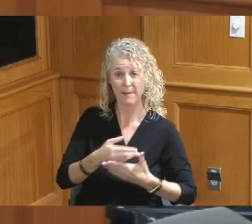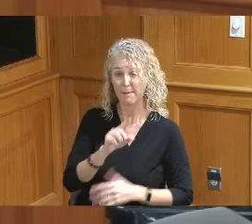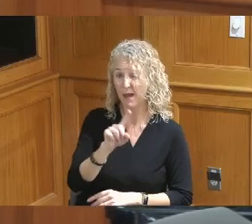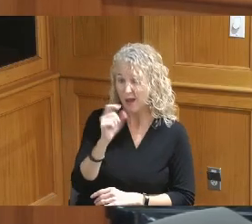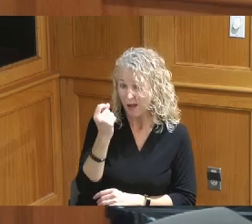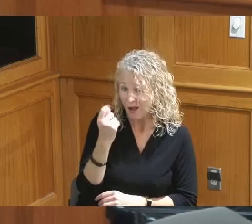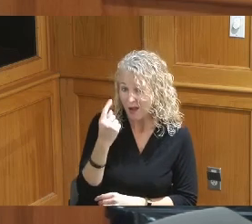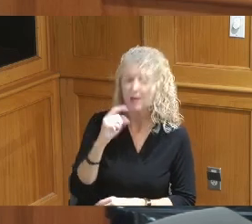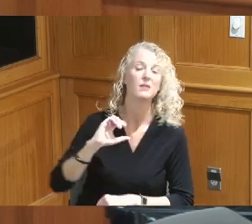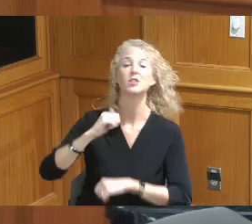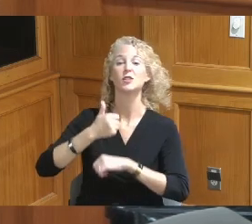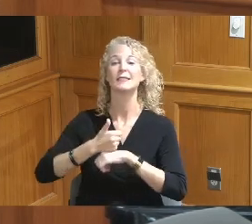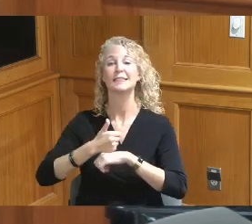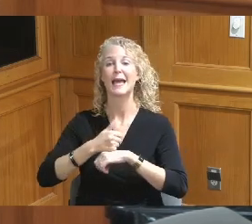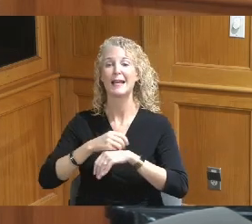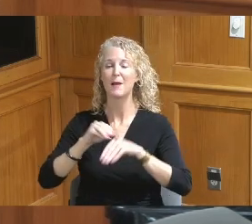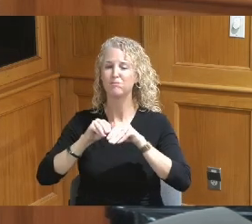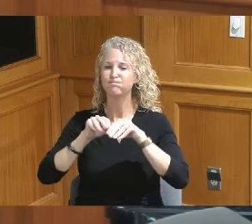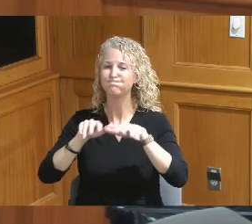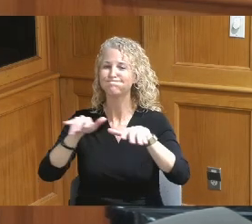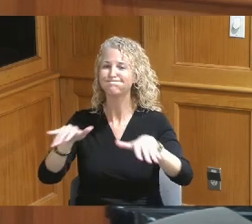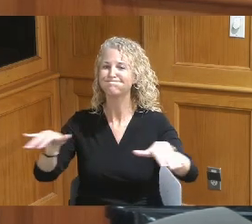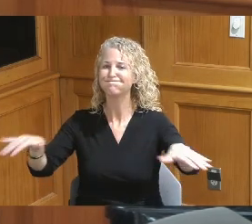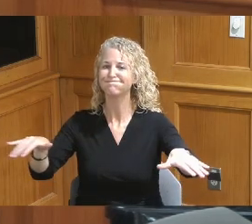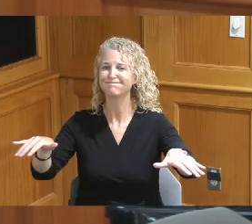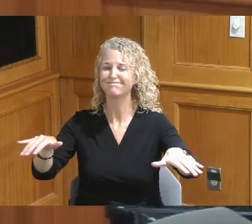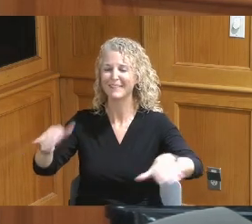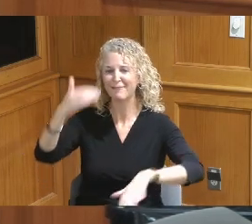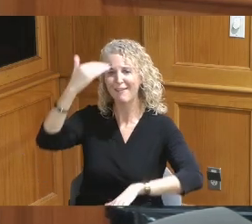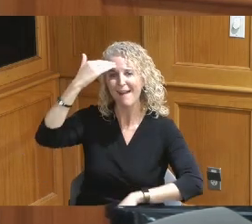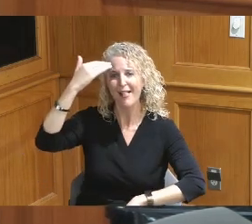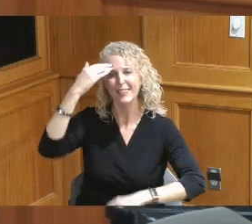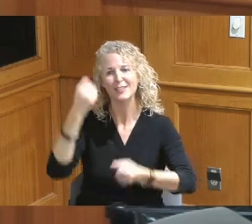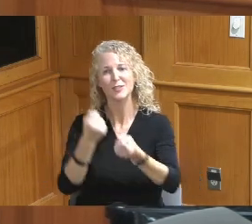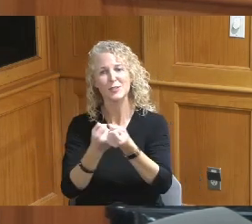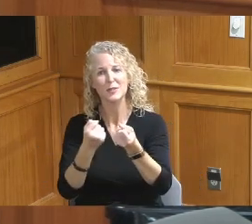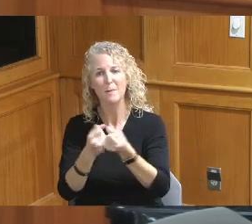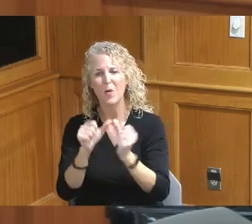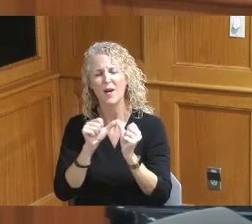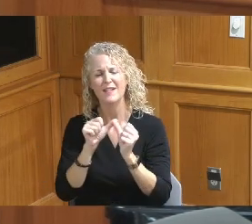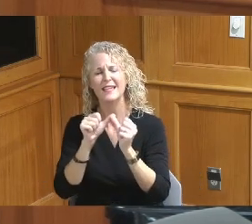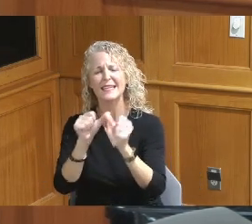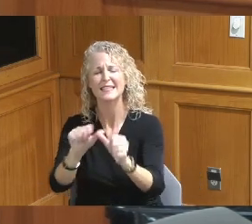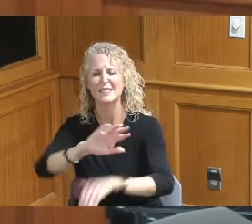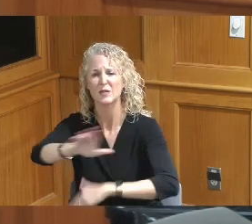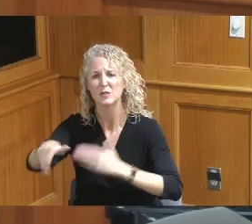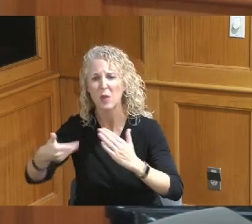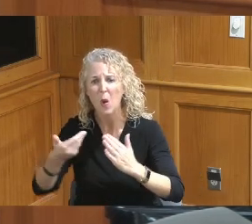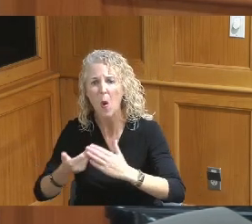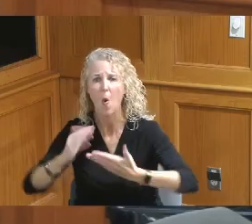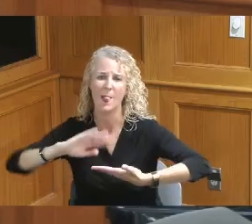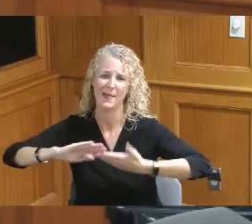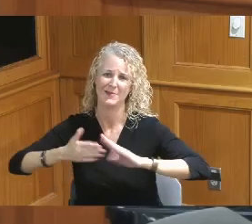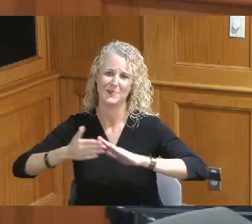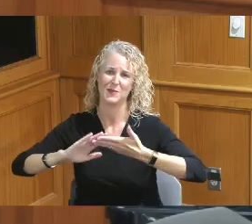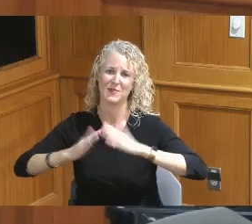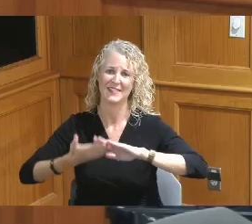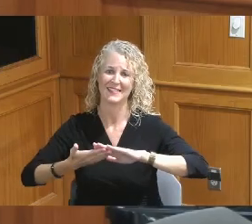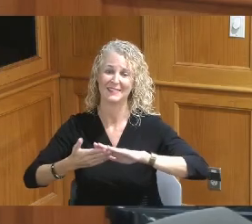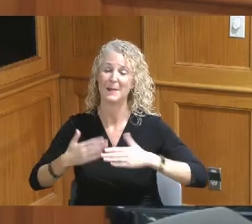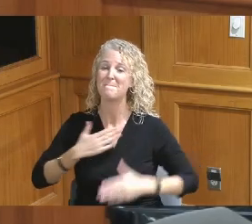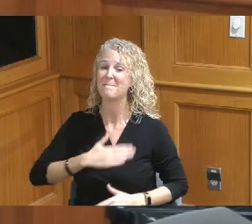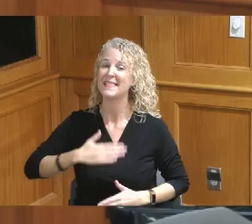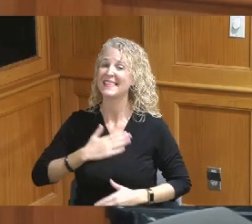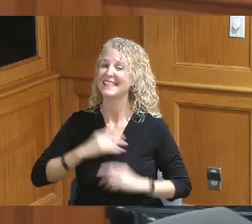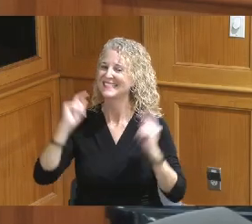has also created a ripple effect of knowledge and support that strengthens the entire communities.